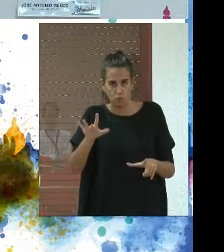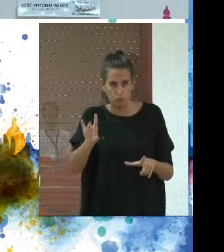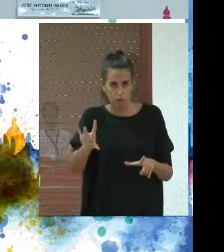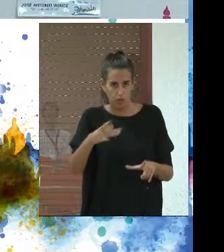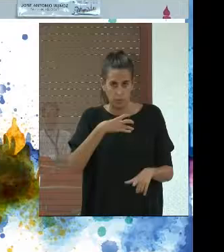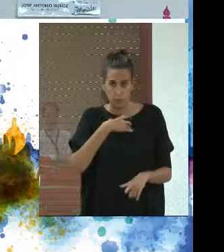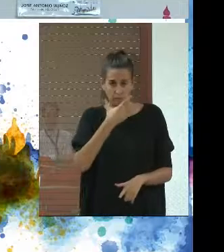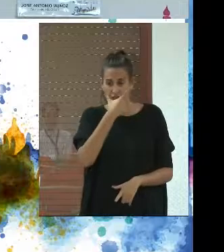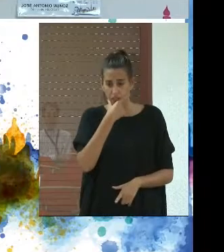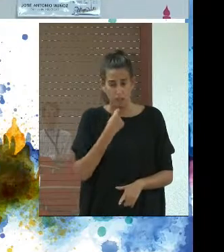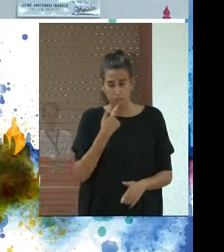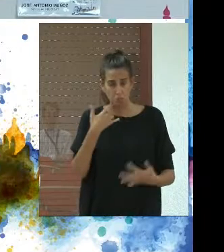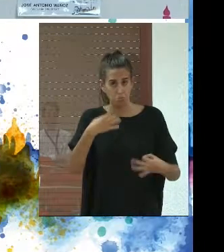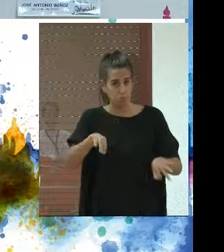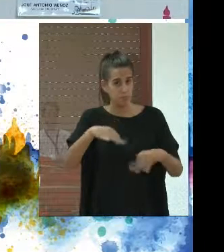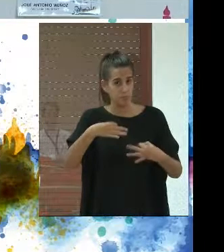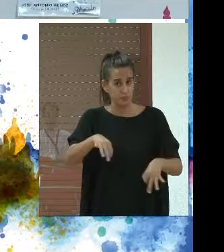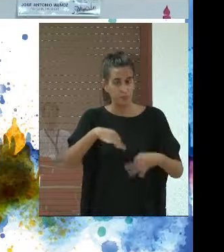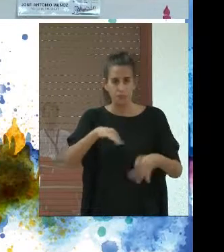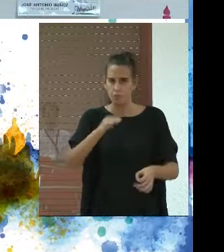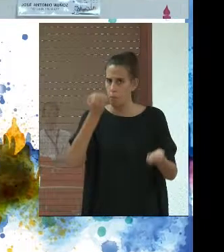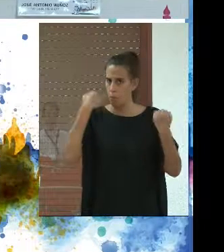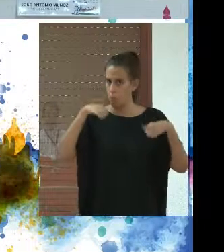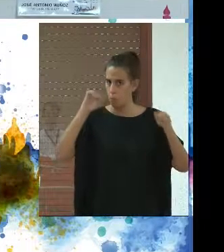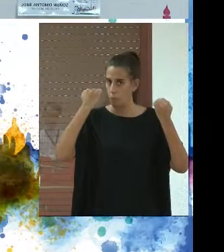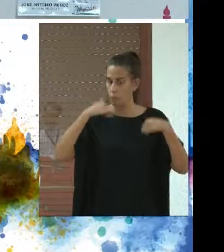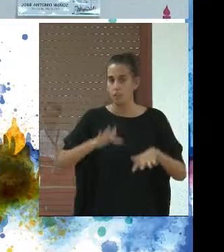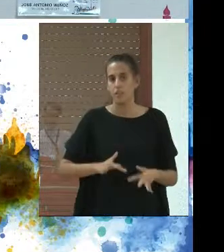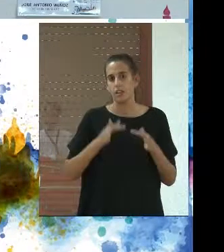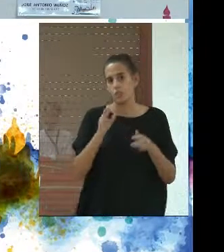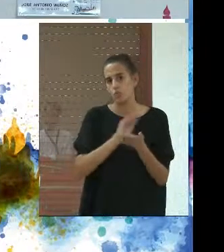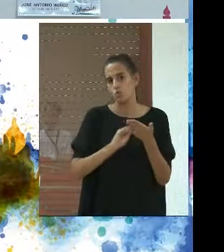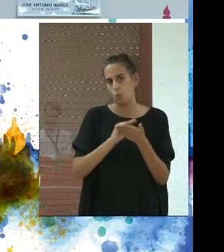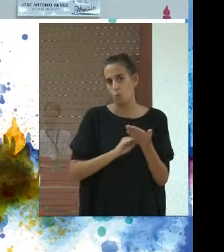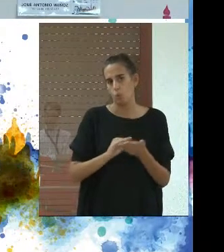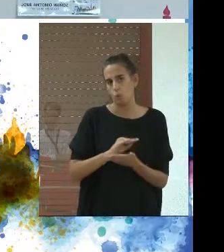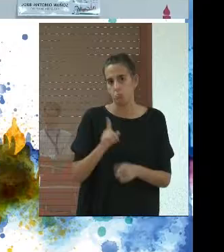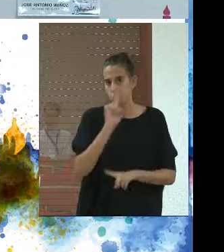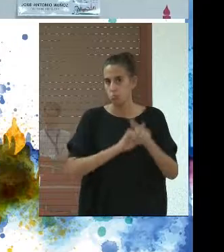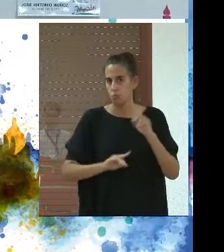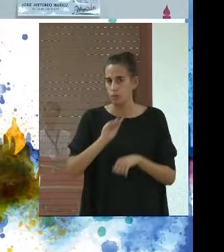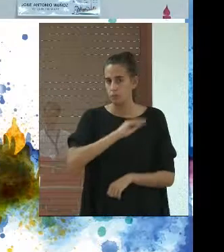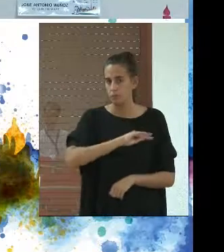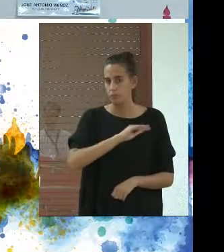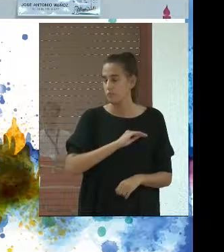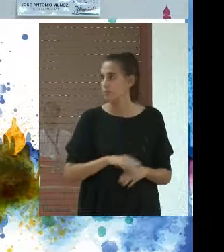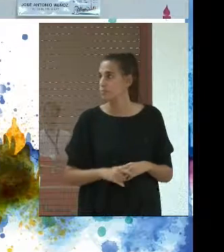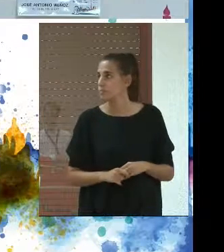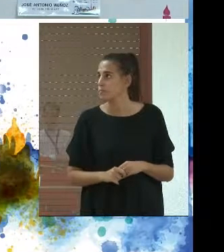area. This is very simple, but it's very practical, and it solves quite a few